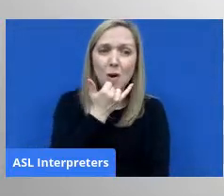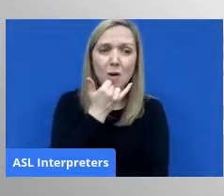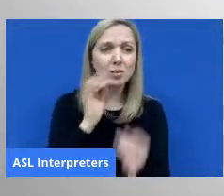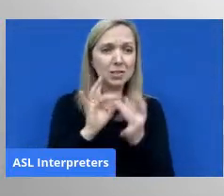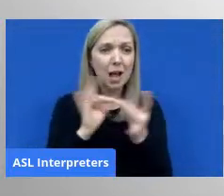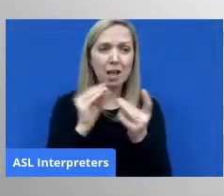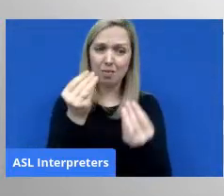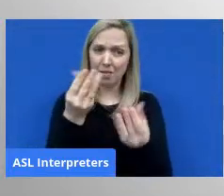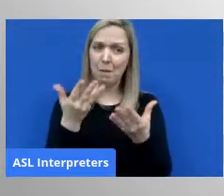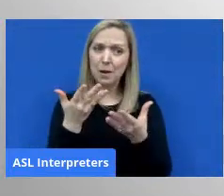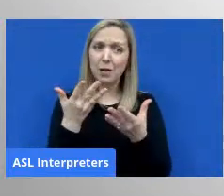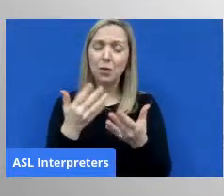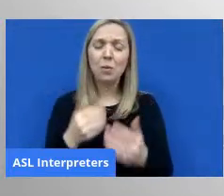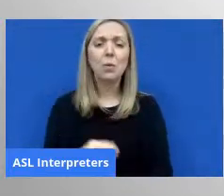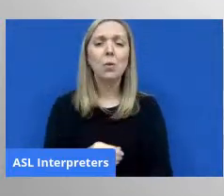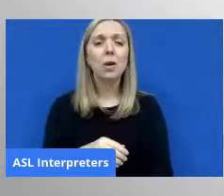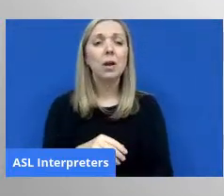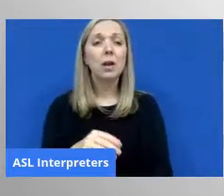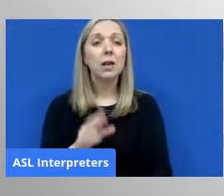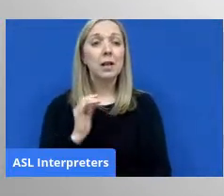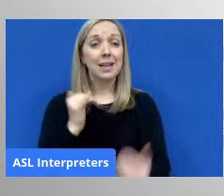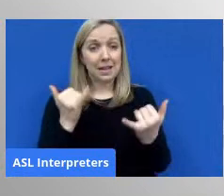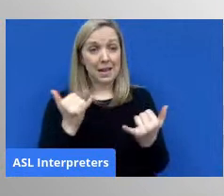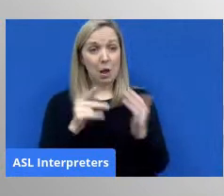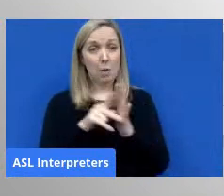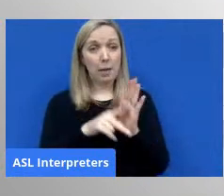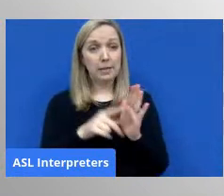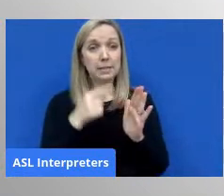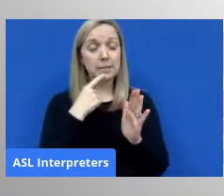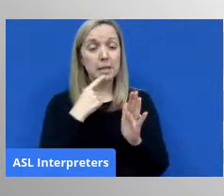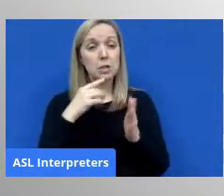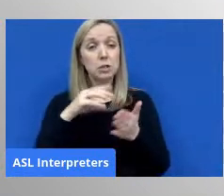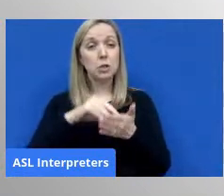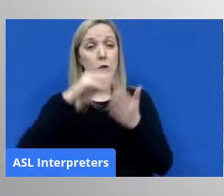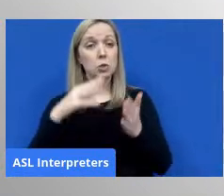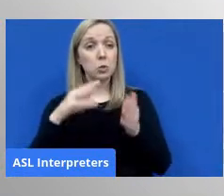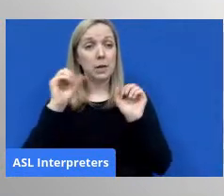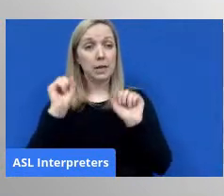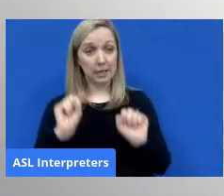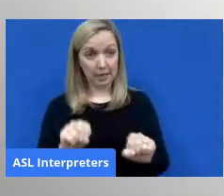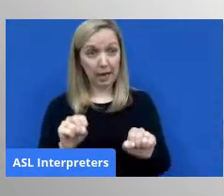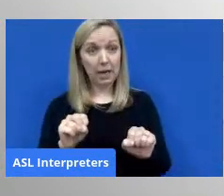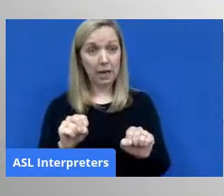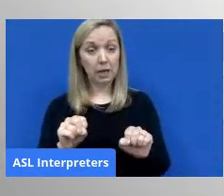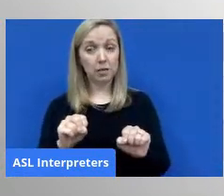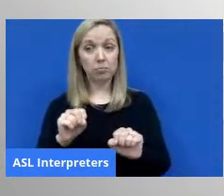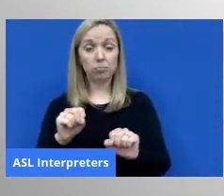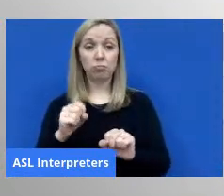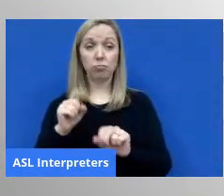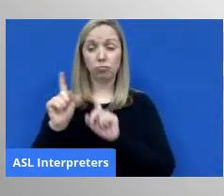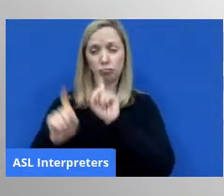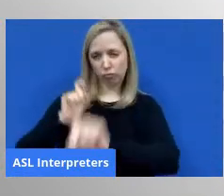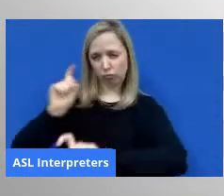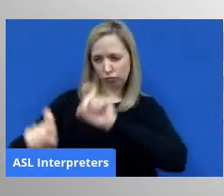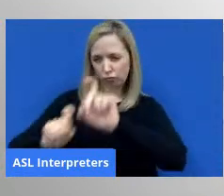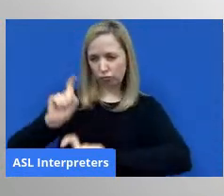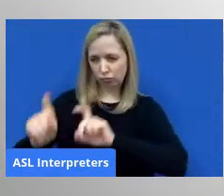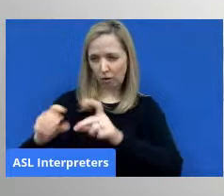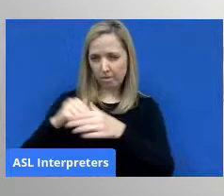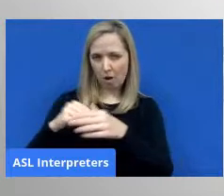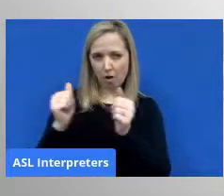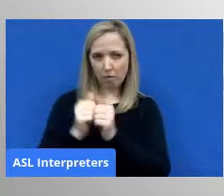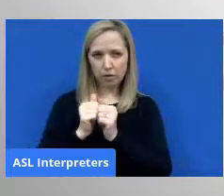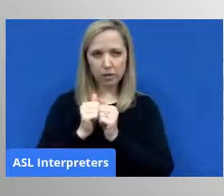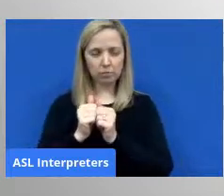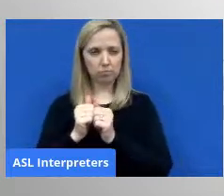a student can be interrogated or interviewed by law enforcement so long as a school